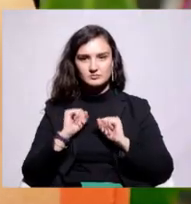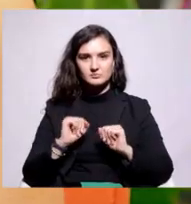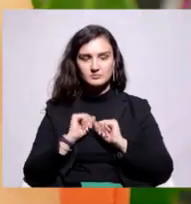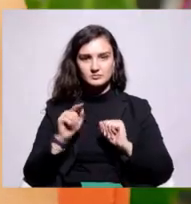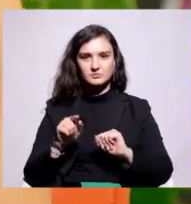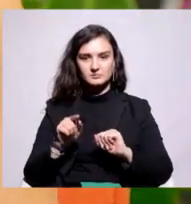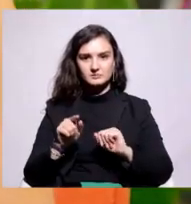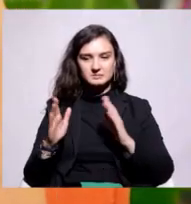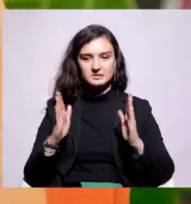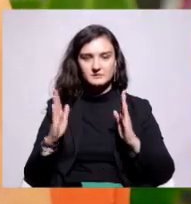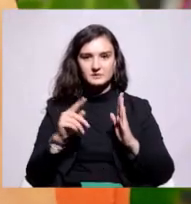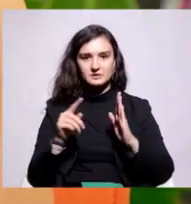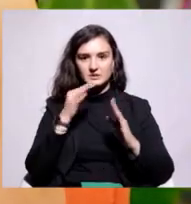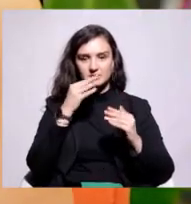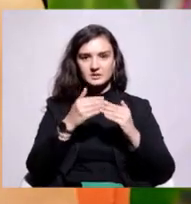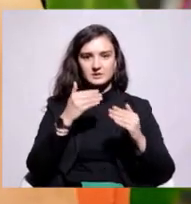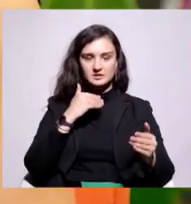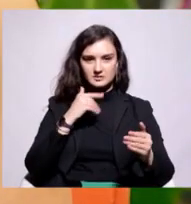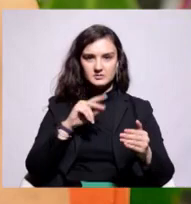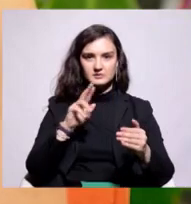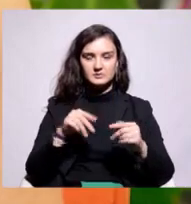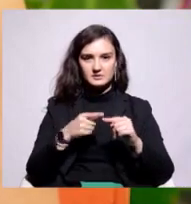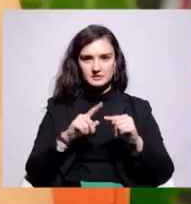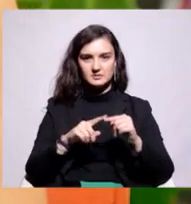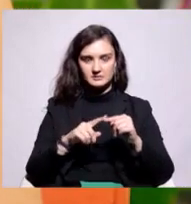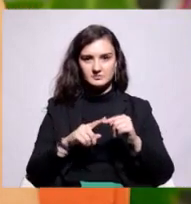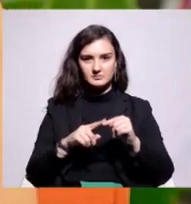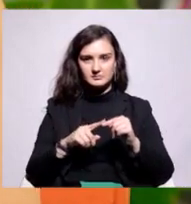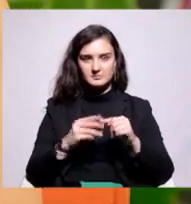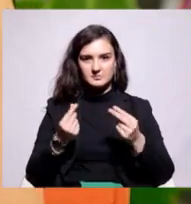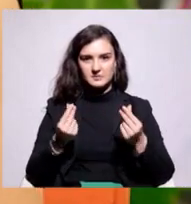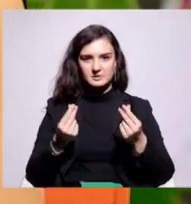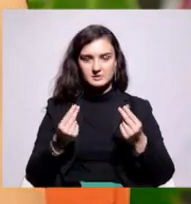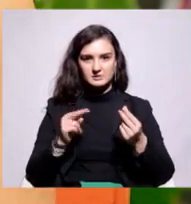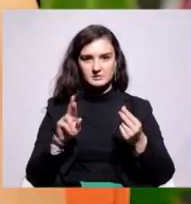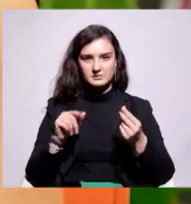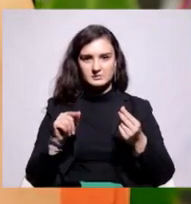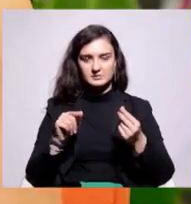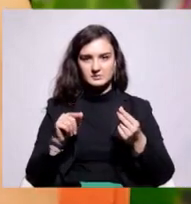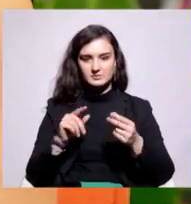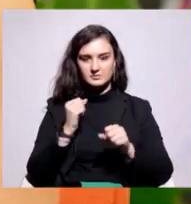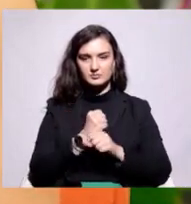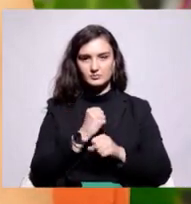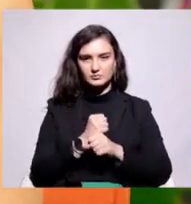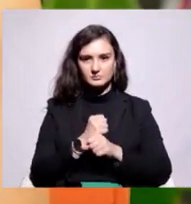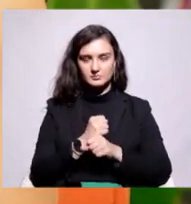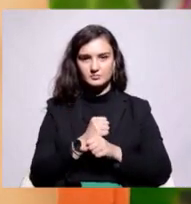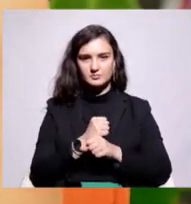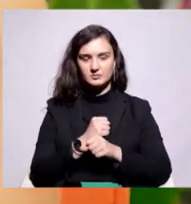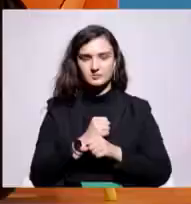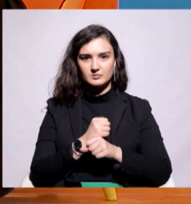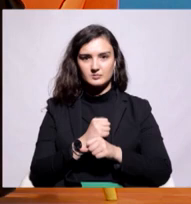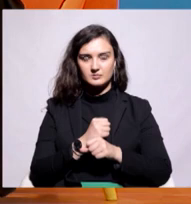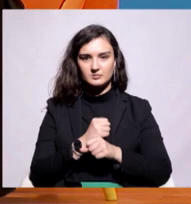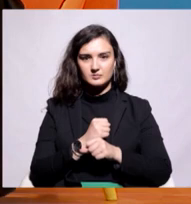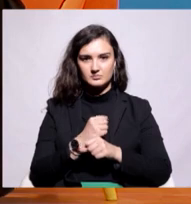contrast between earlier values and the increasing focus on money, on work, or on